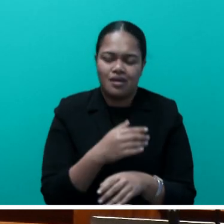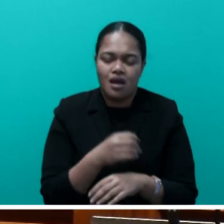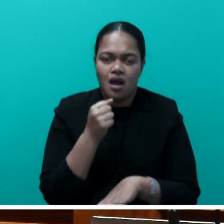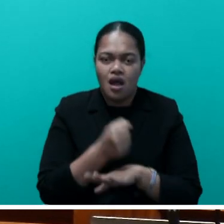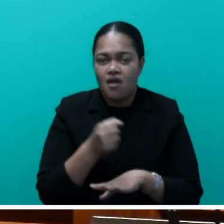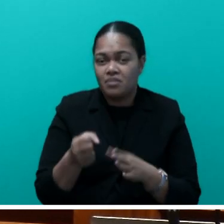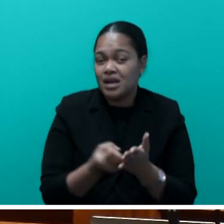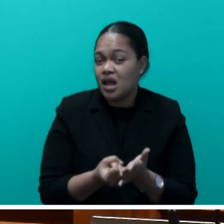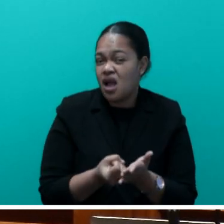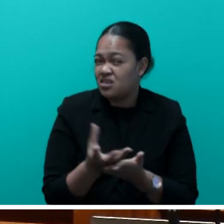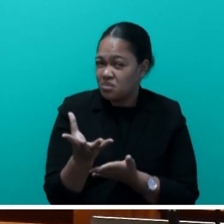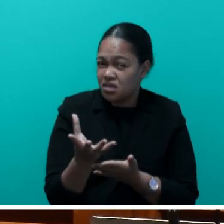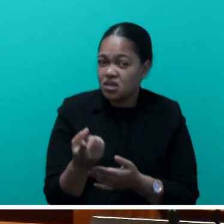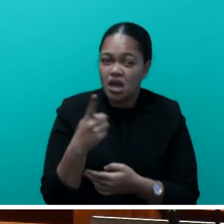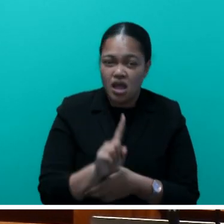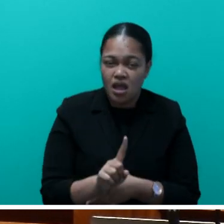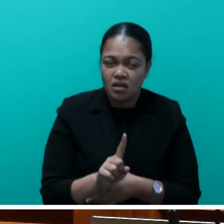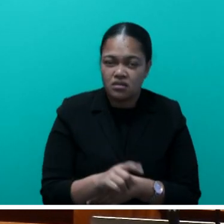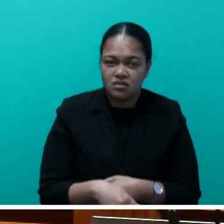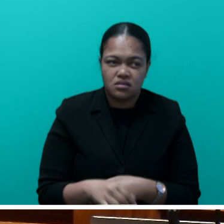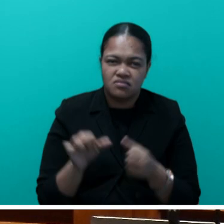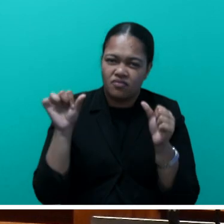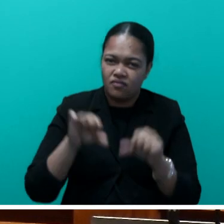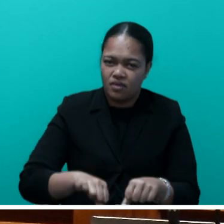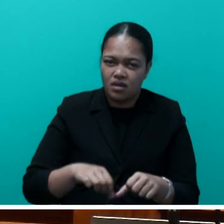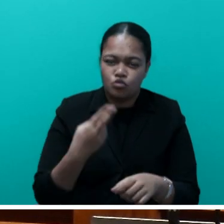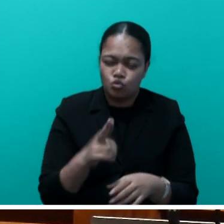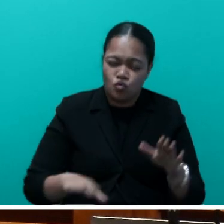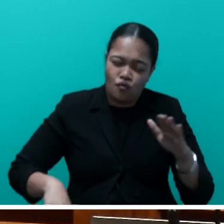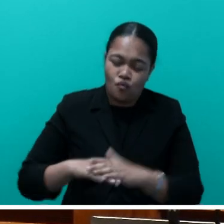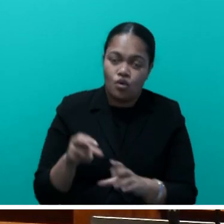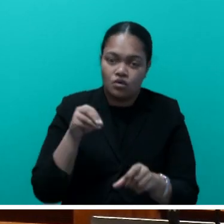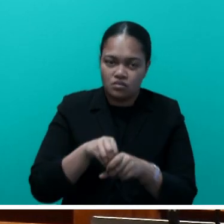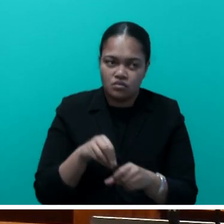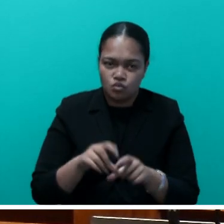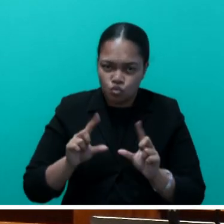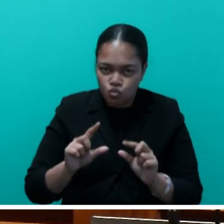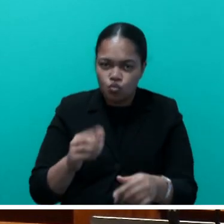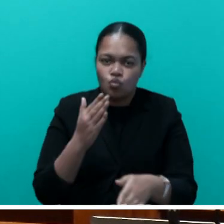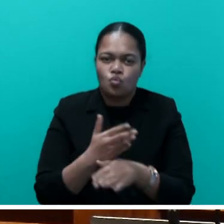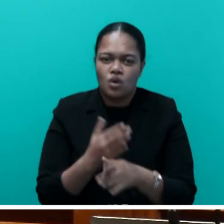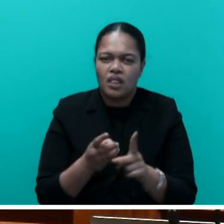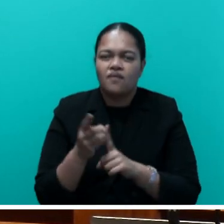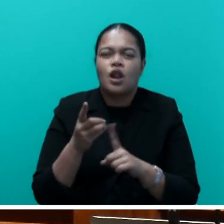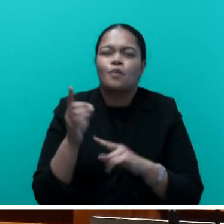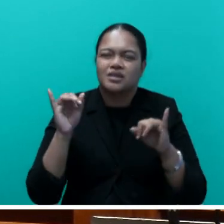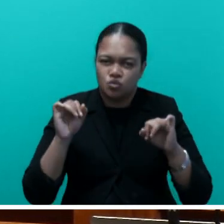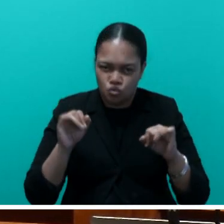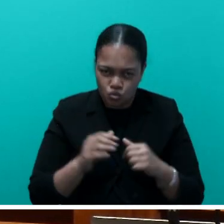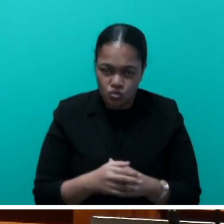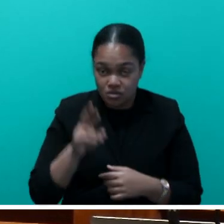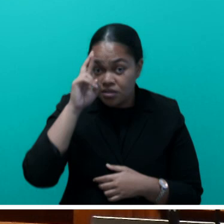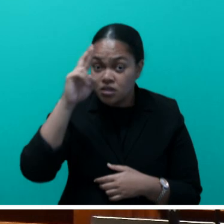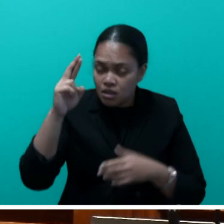expenditure and inability to inclusively perceive impending development issues. Mr. Speaker,